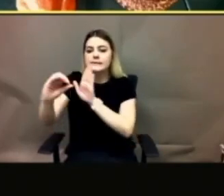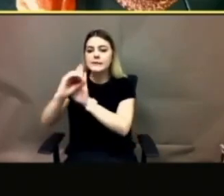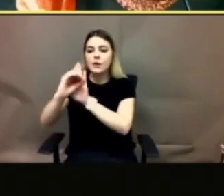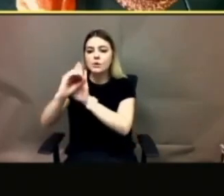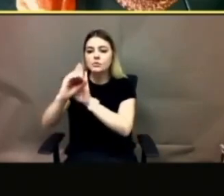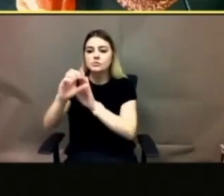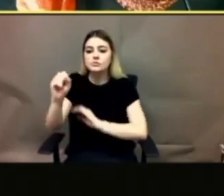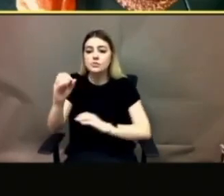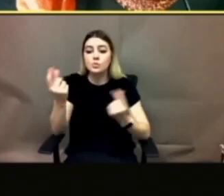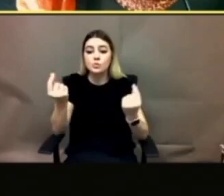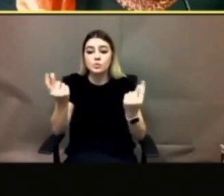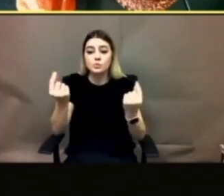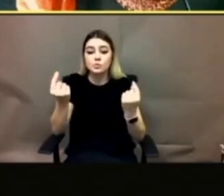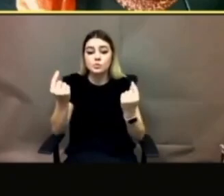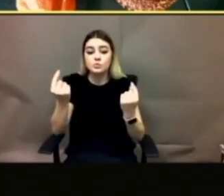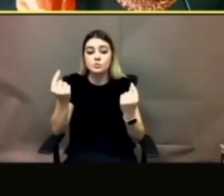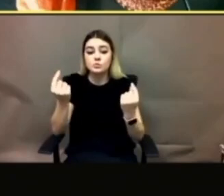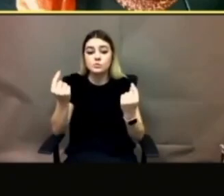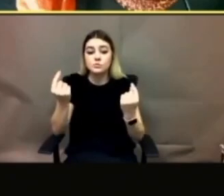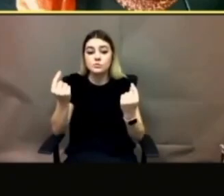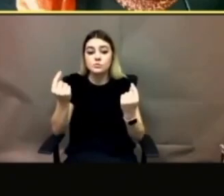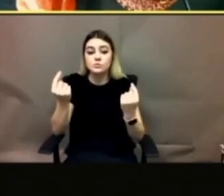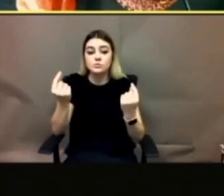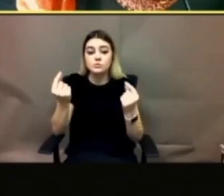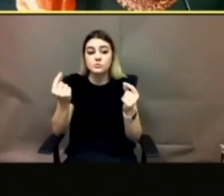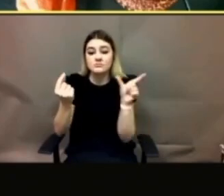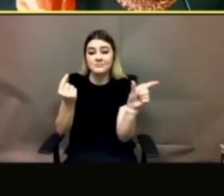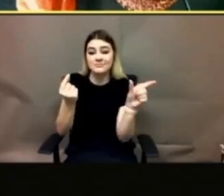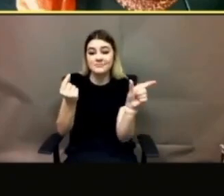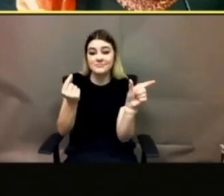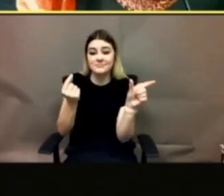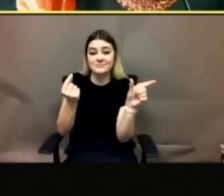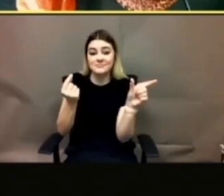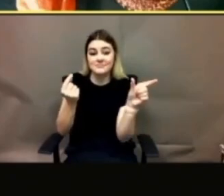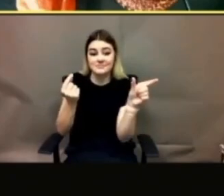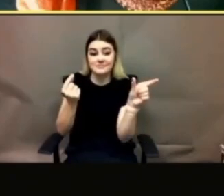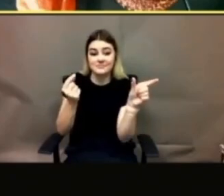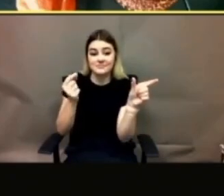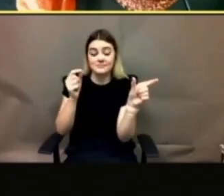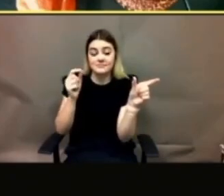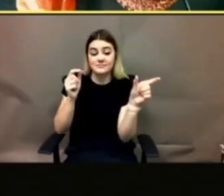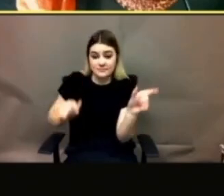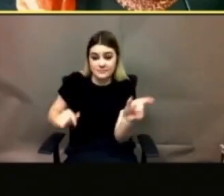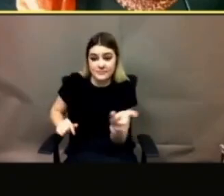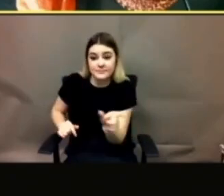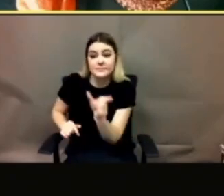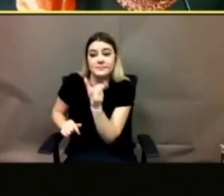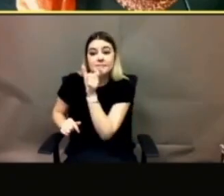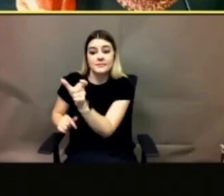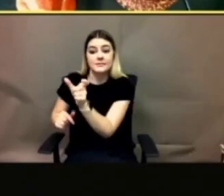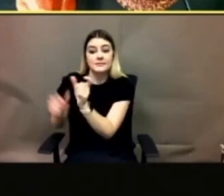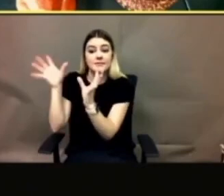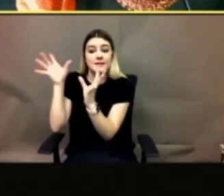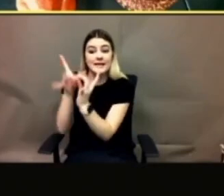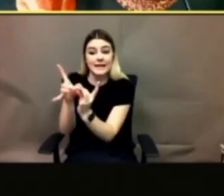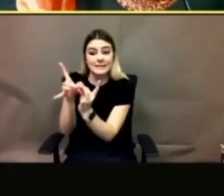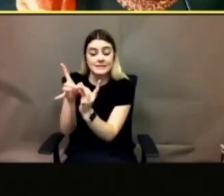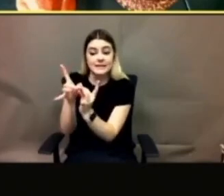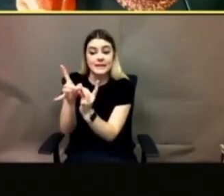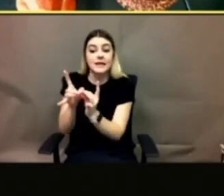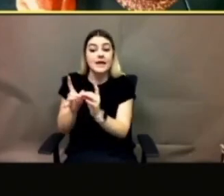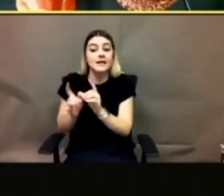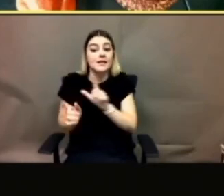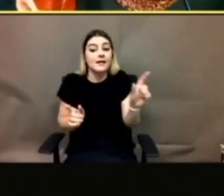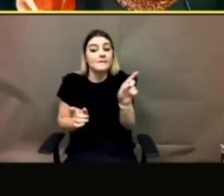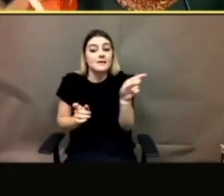do is change my variable by 1, and now when I press the left arrow, it's